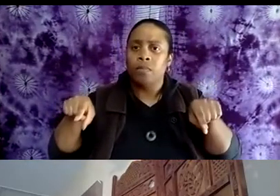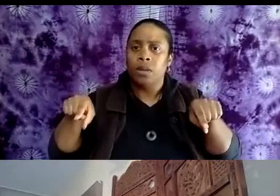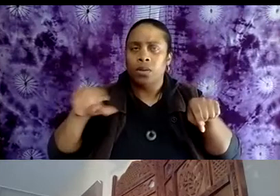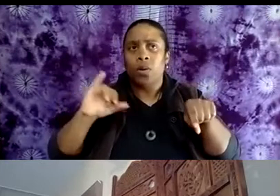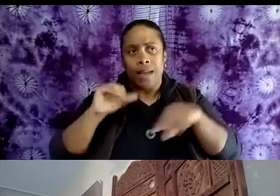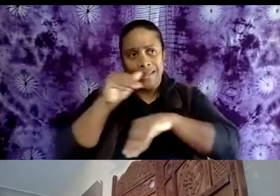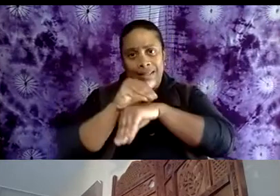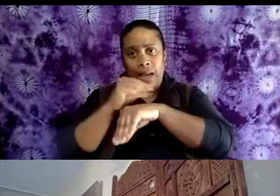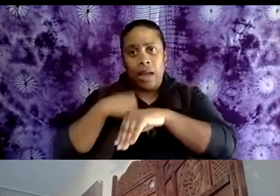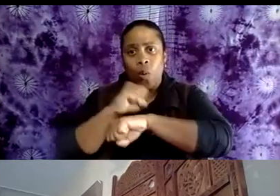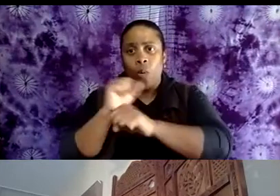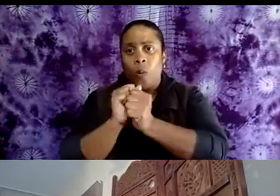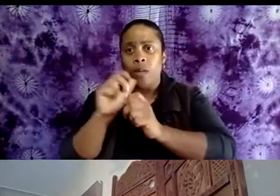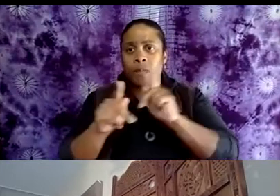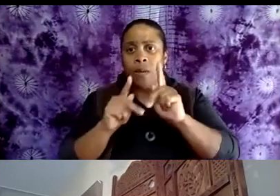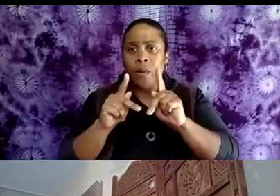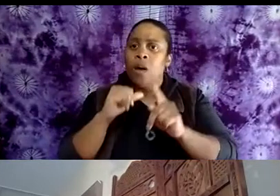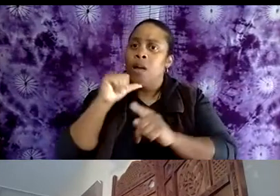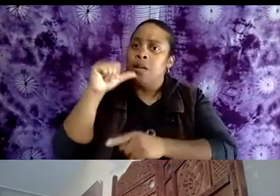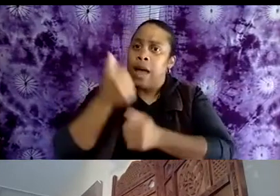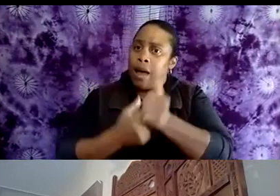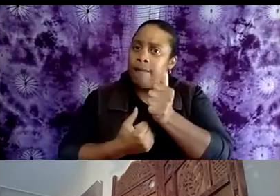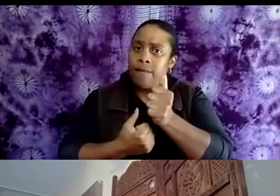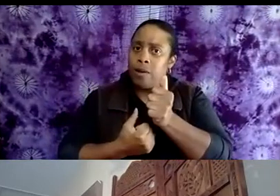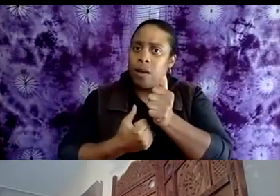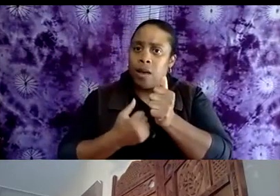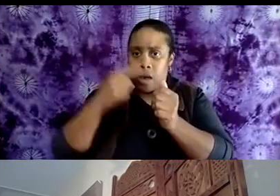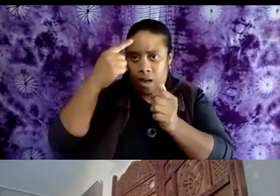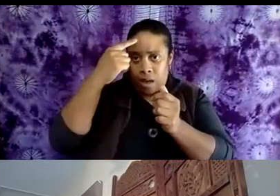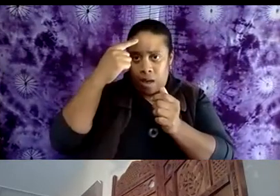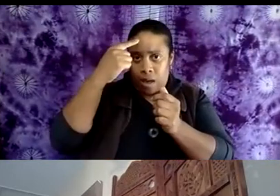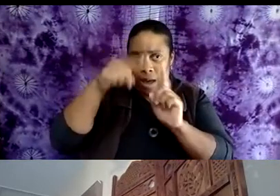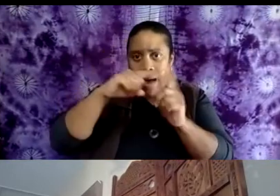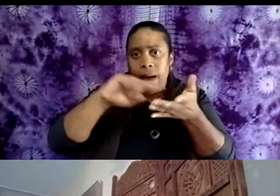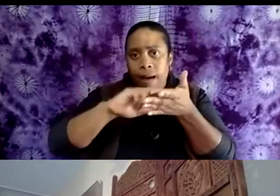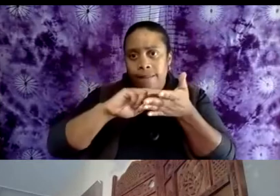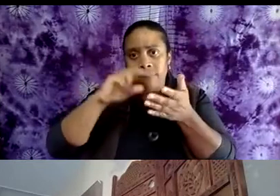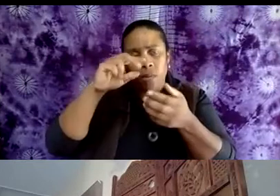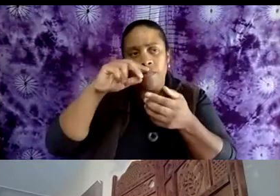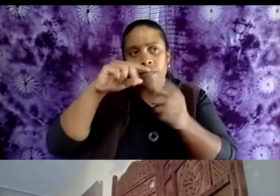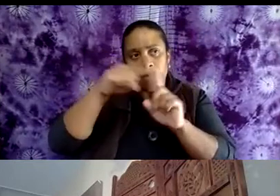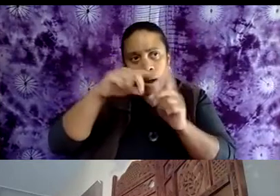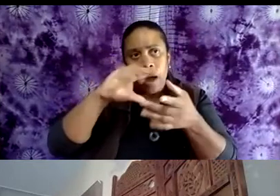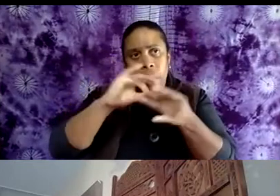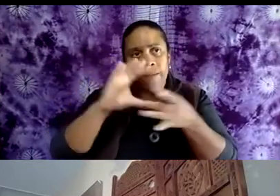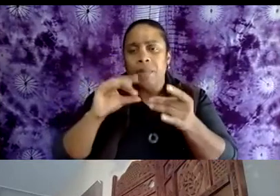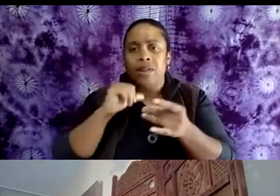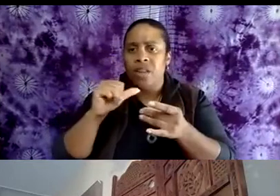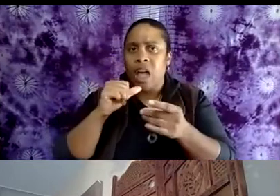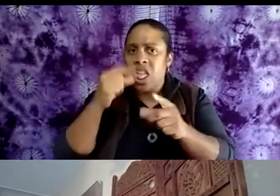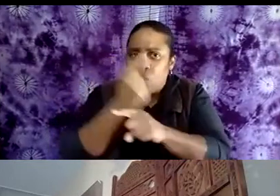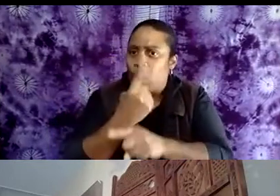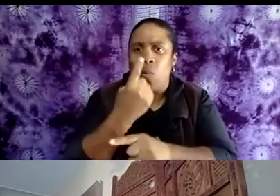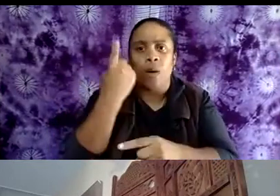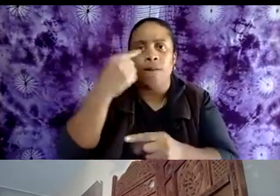it's not every affirmation or intention is one that is a good one, isn't necessarily the right one for